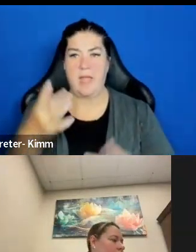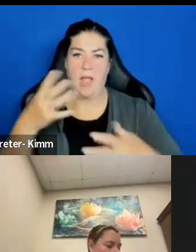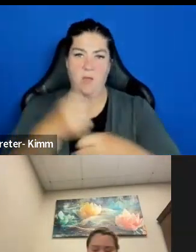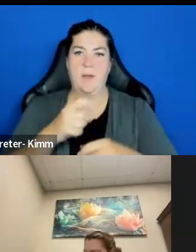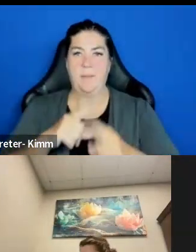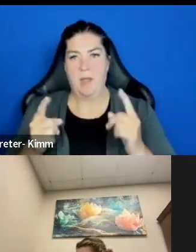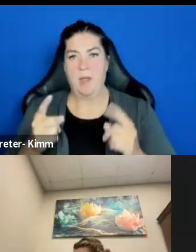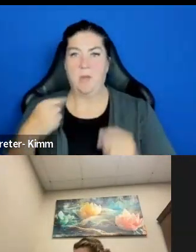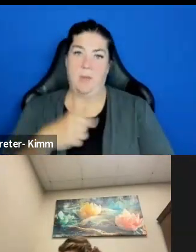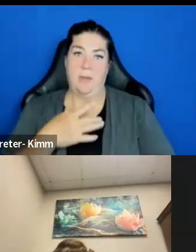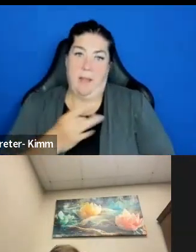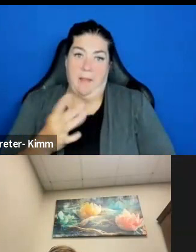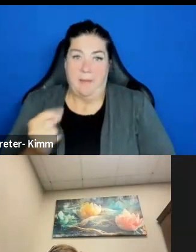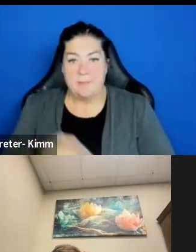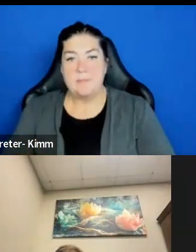we like it.